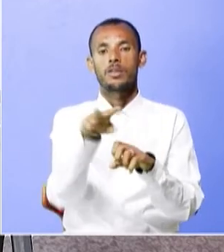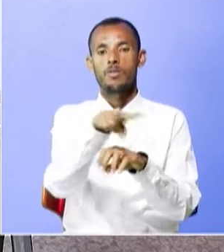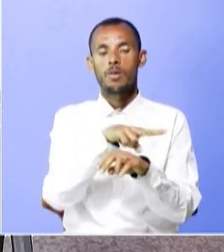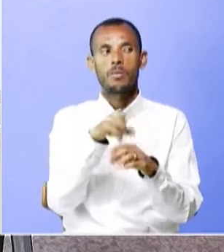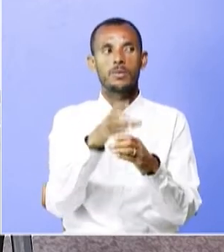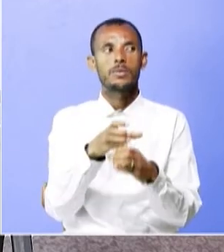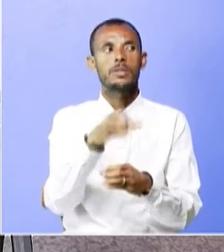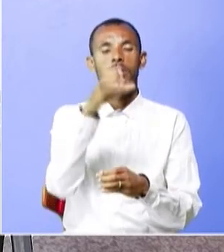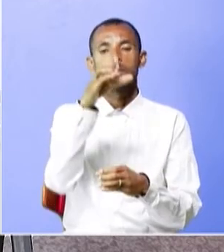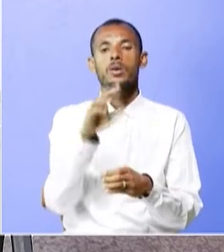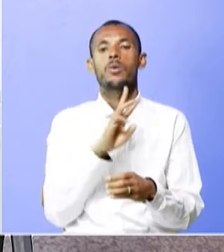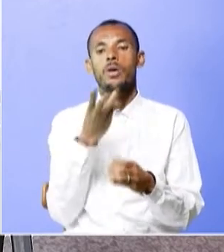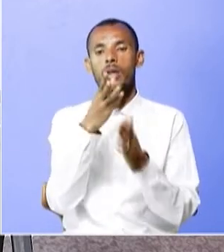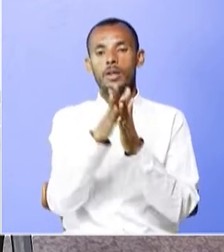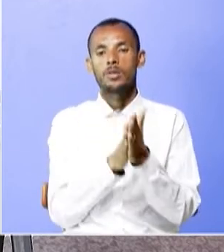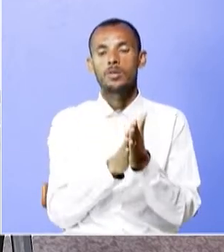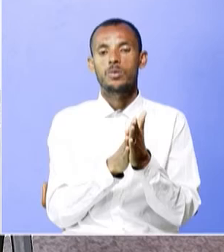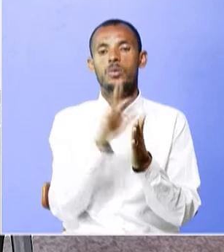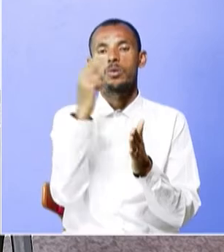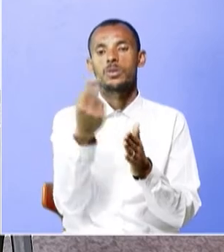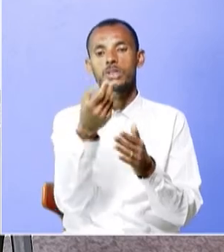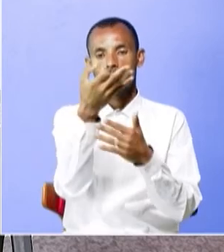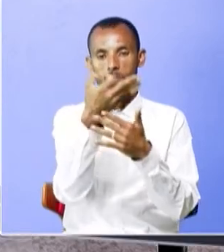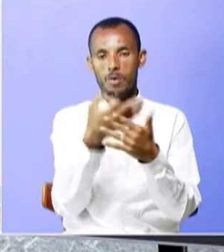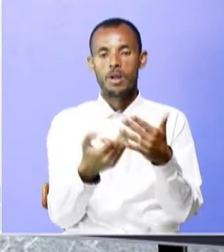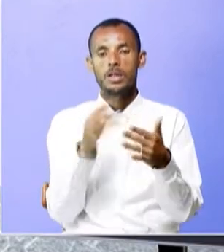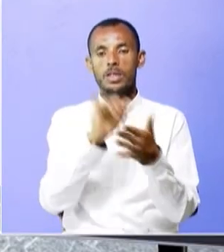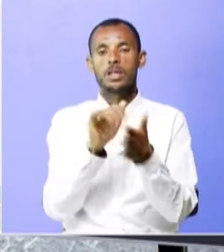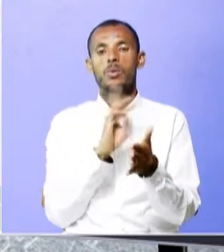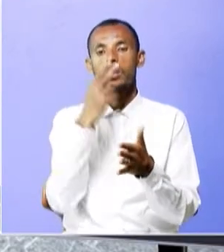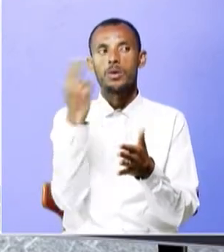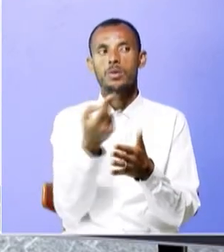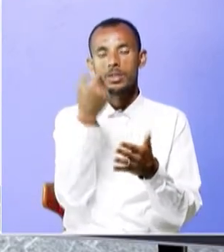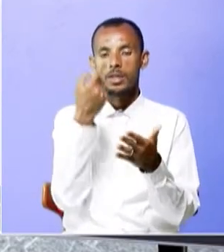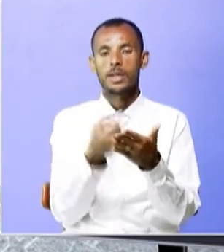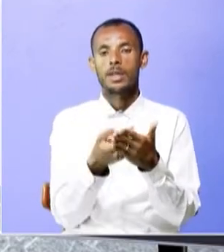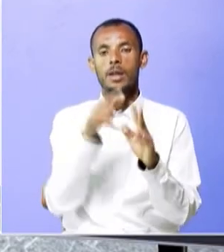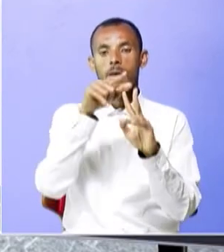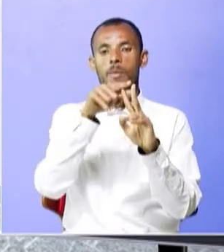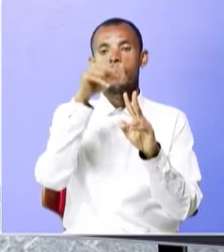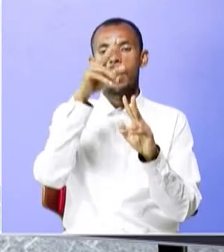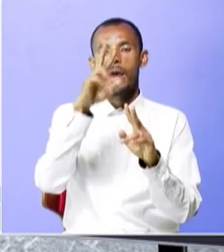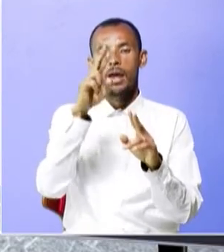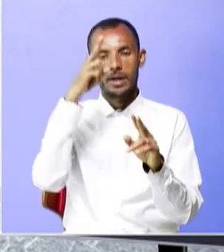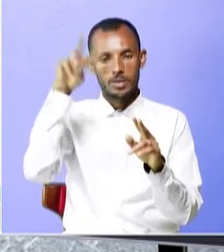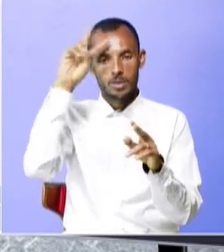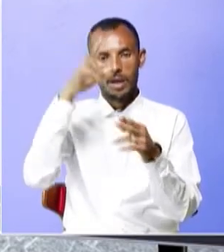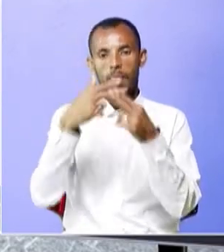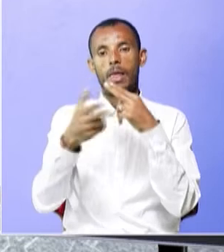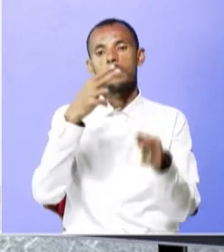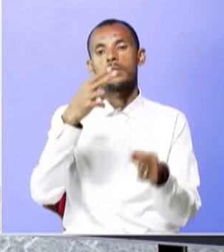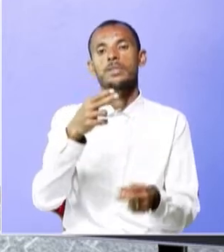the cylinder, we need to properly apply the formula that we used here, pi r squared times